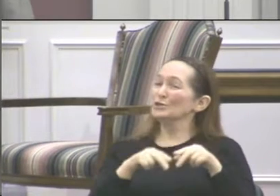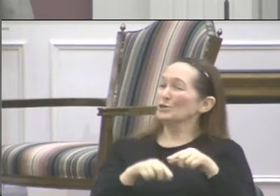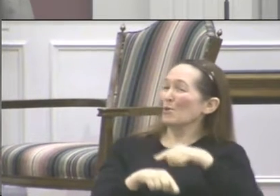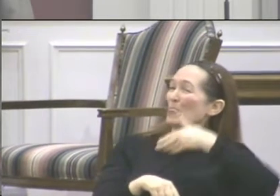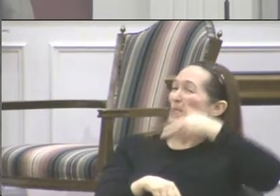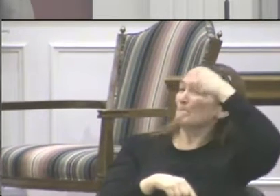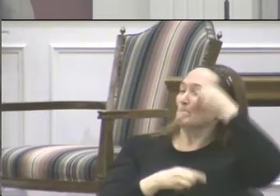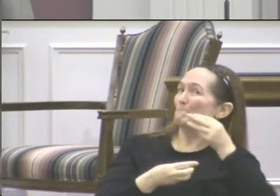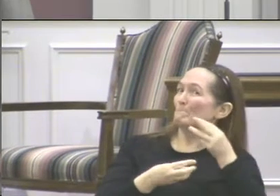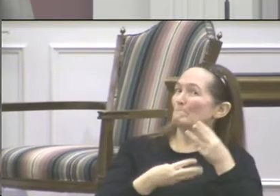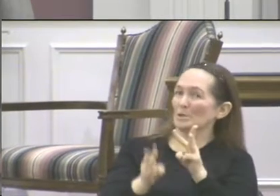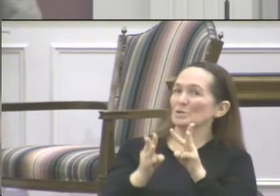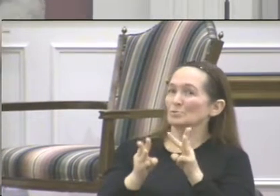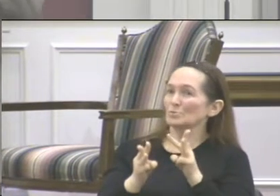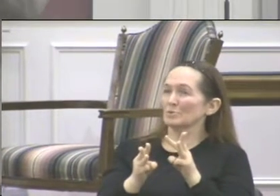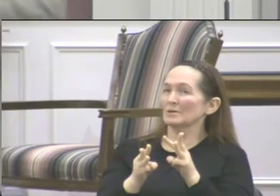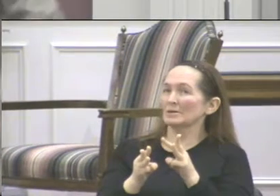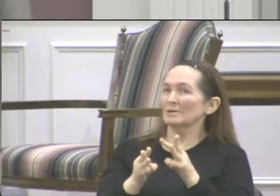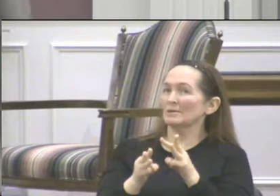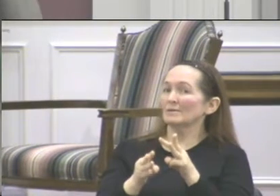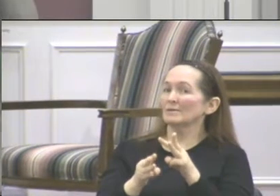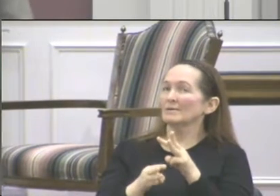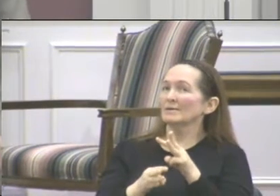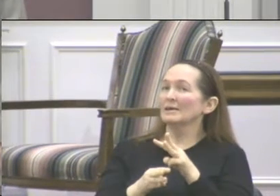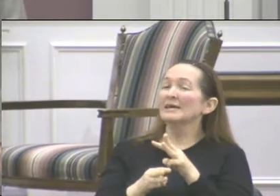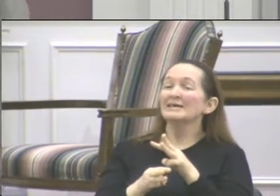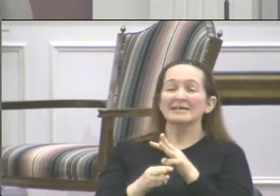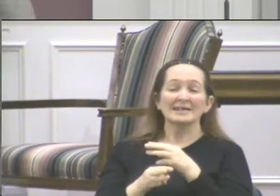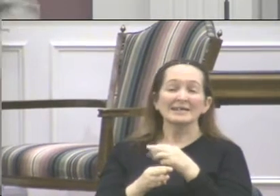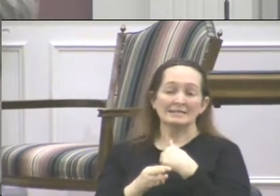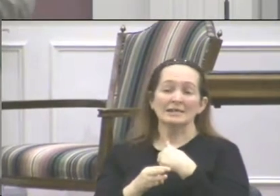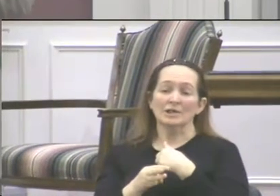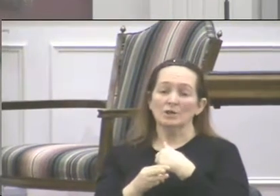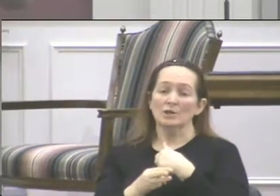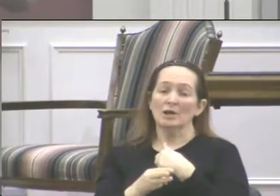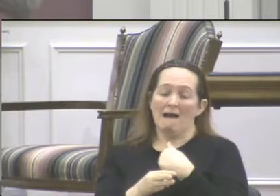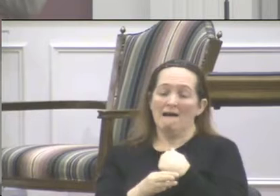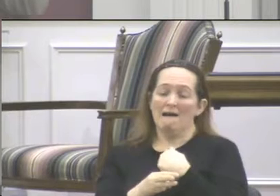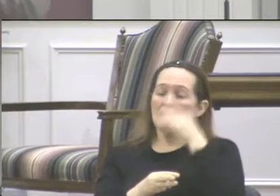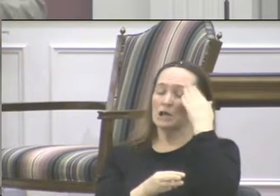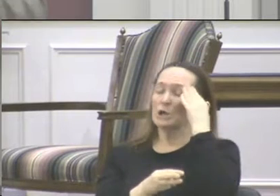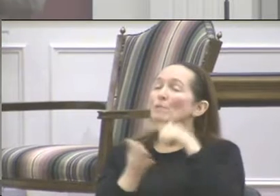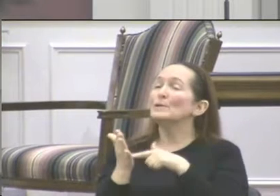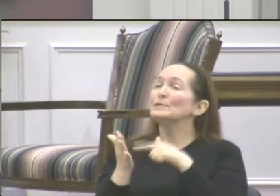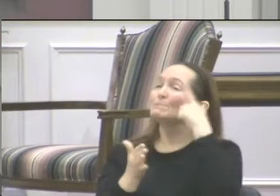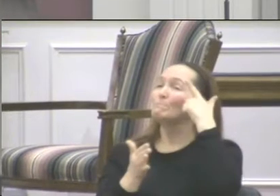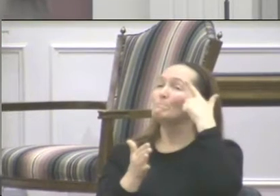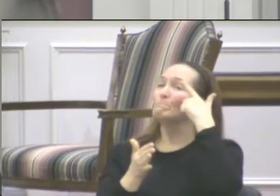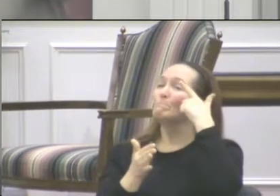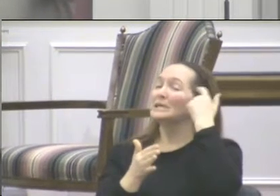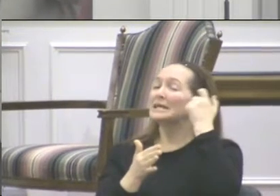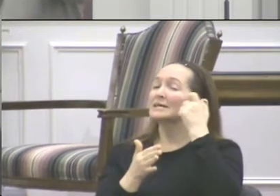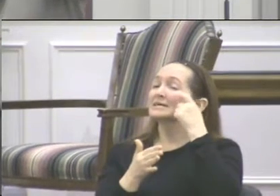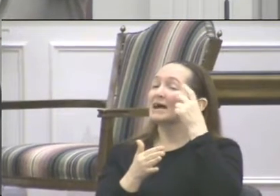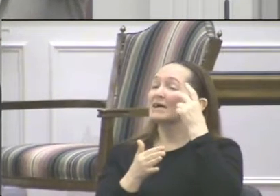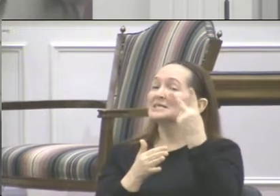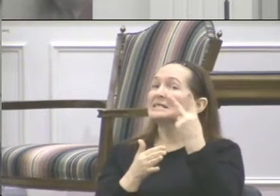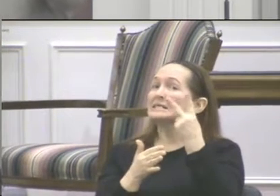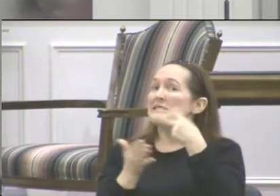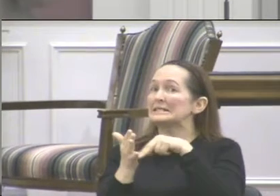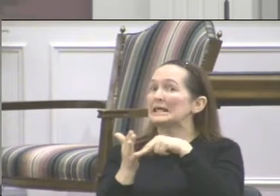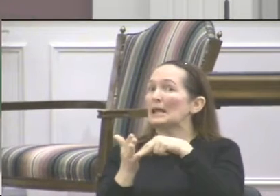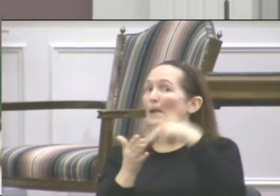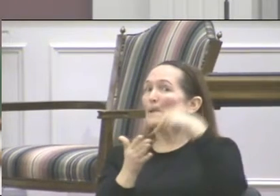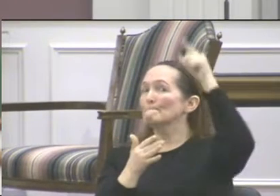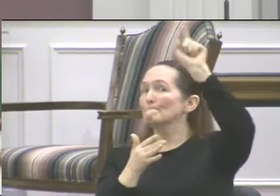greatest capacity? Because here's what I know. And I know this because I have been standing at that back door